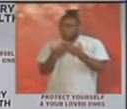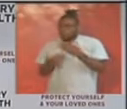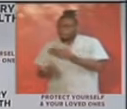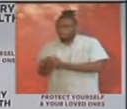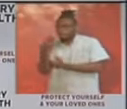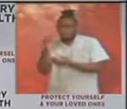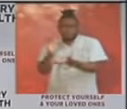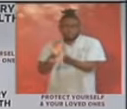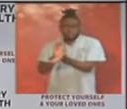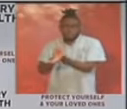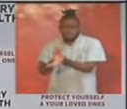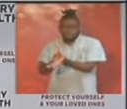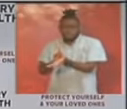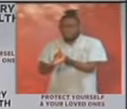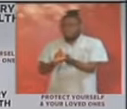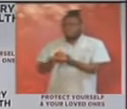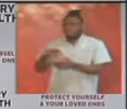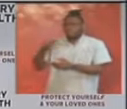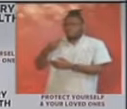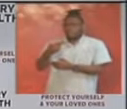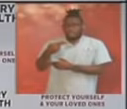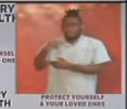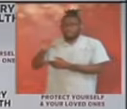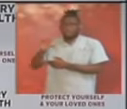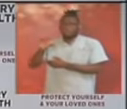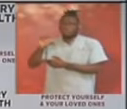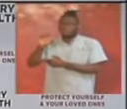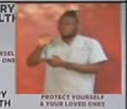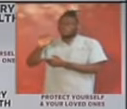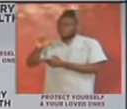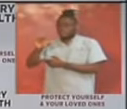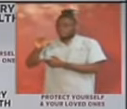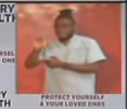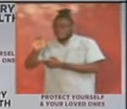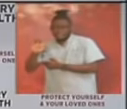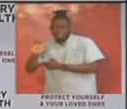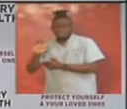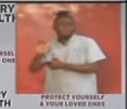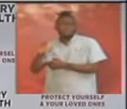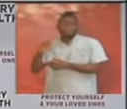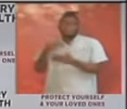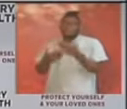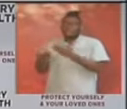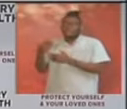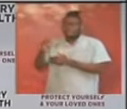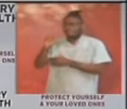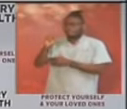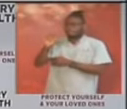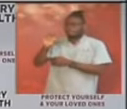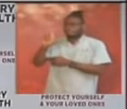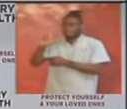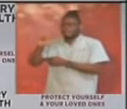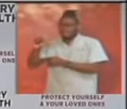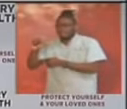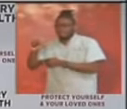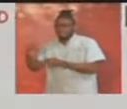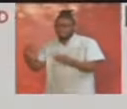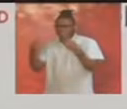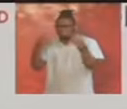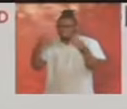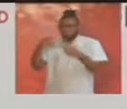Good morning to Drs. Hoyt and Mitchell. Good morning to members of the media and members of the viewing and listening public. My intervention